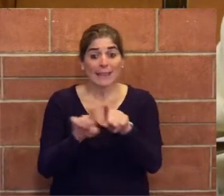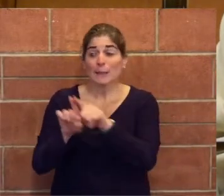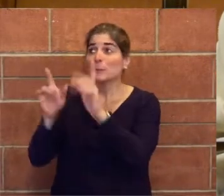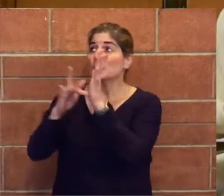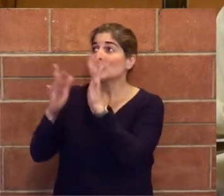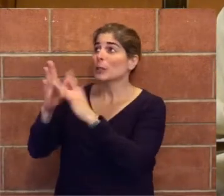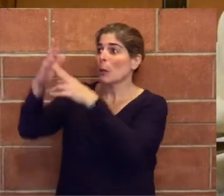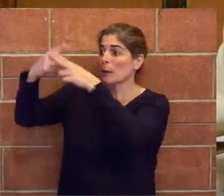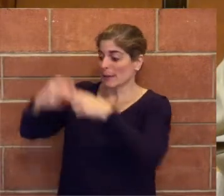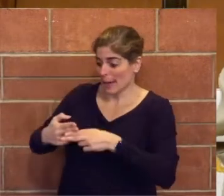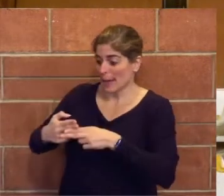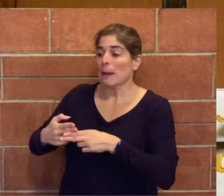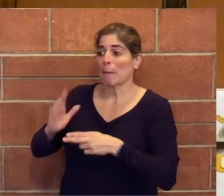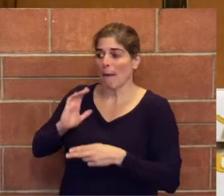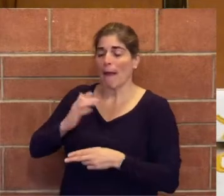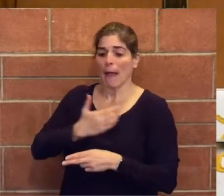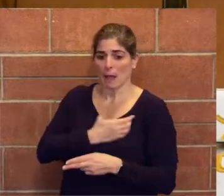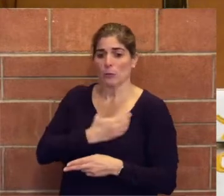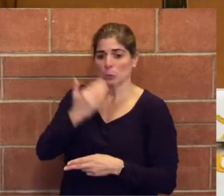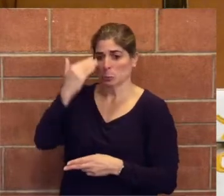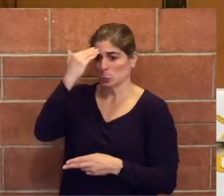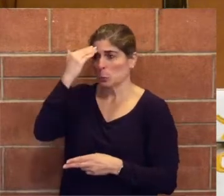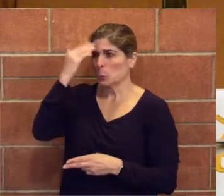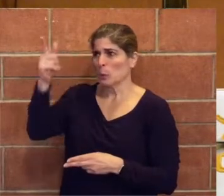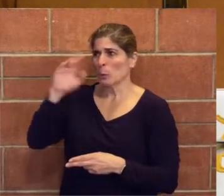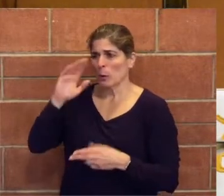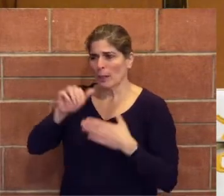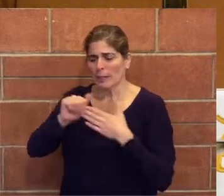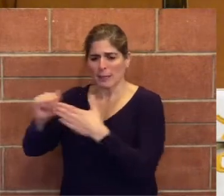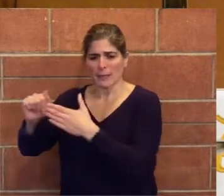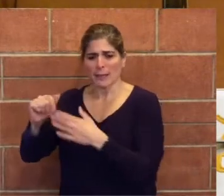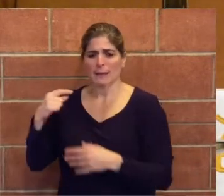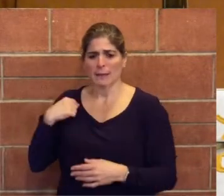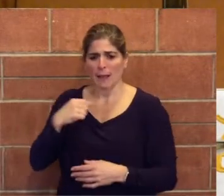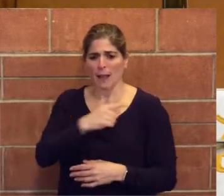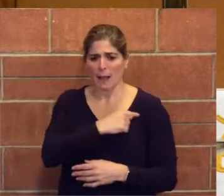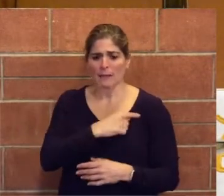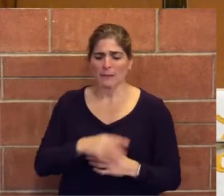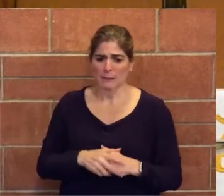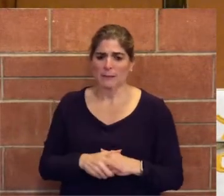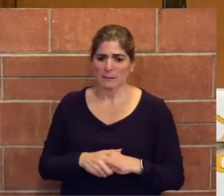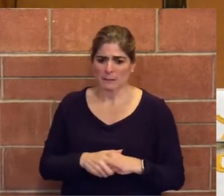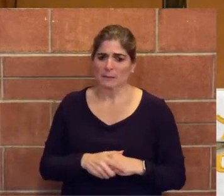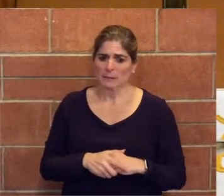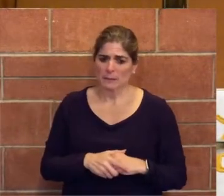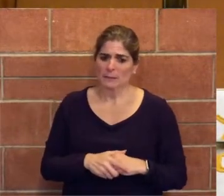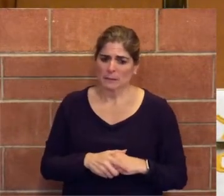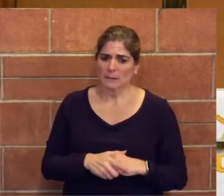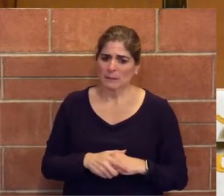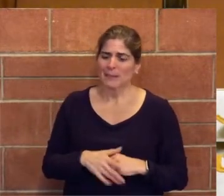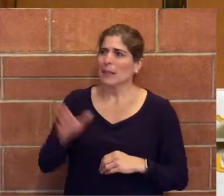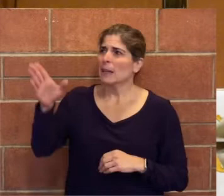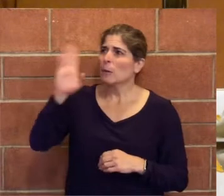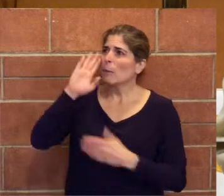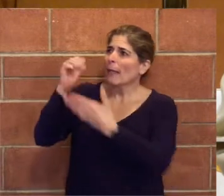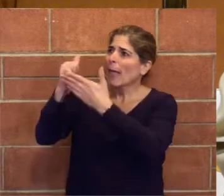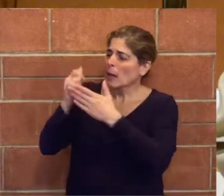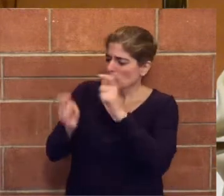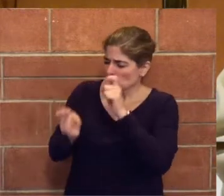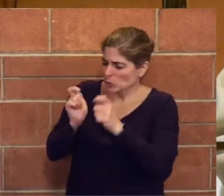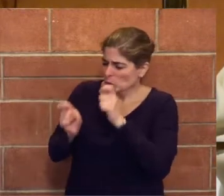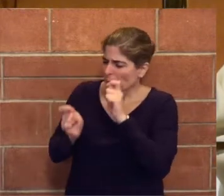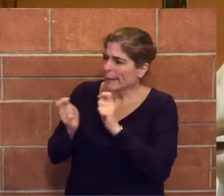out. Jesus is our bleeding, redeeming, seeking, accepting, and